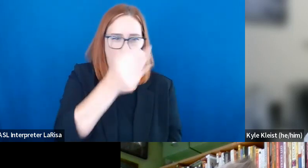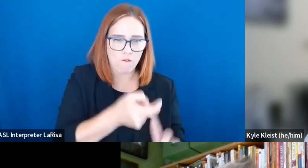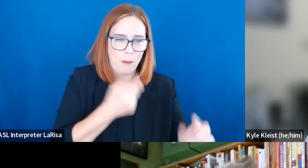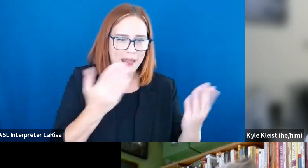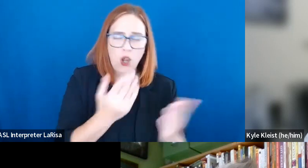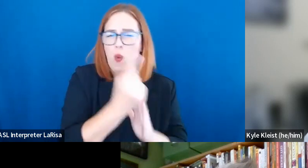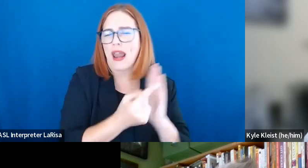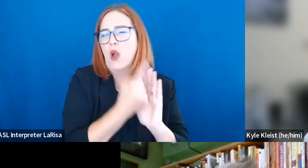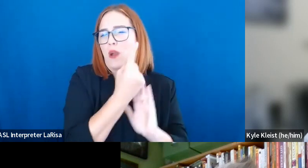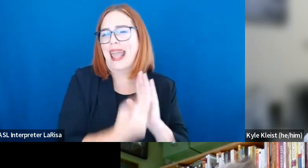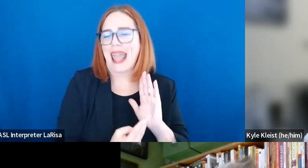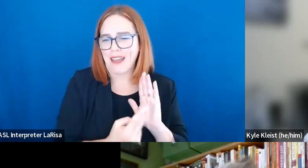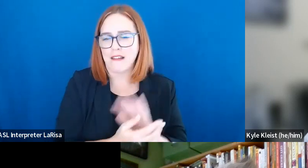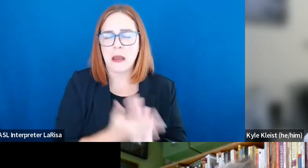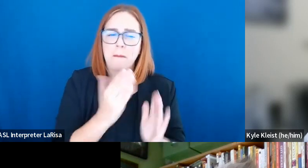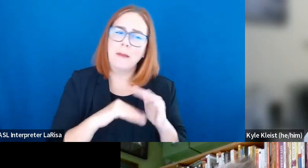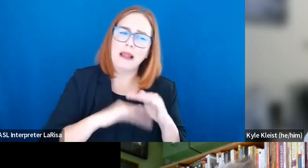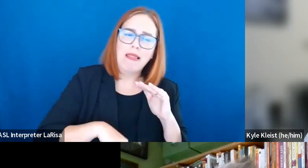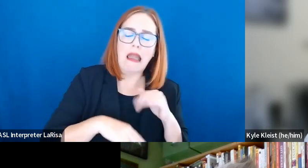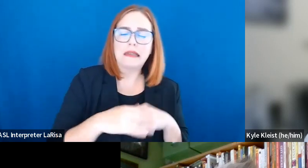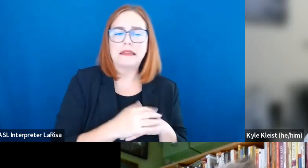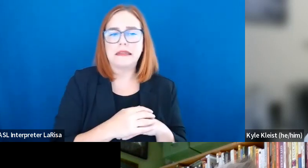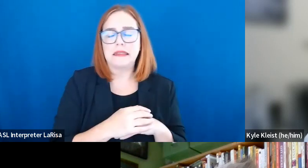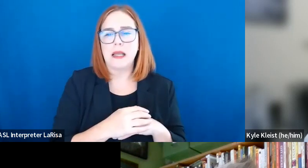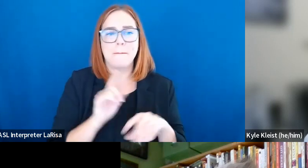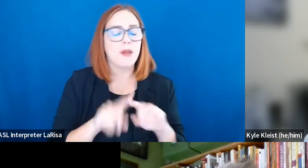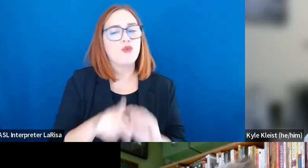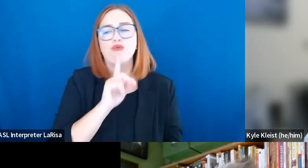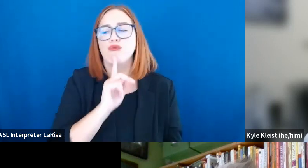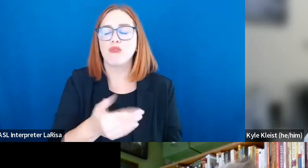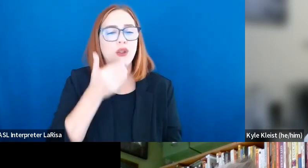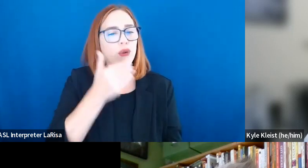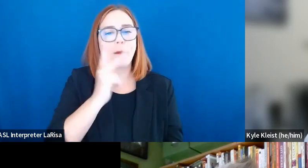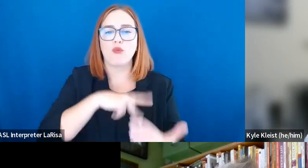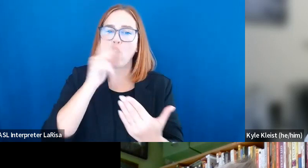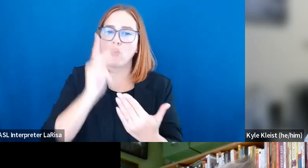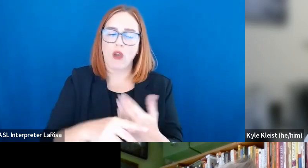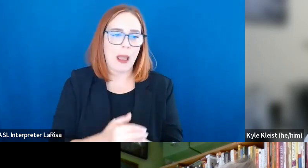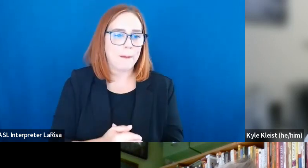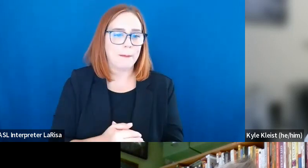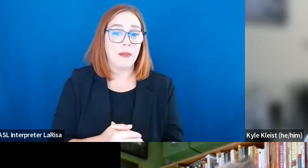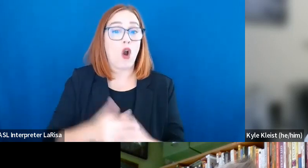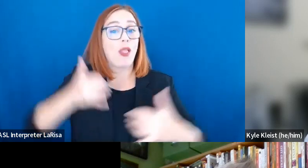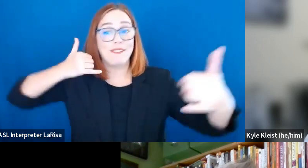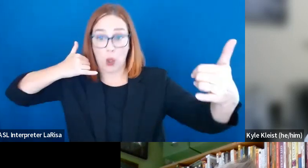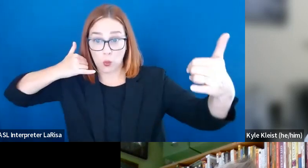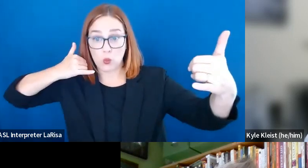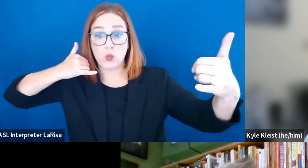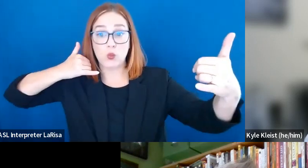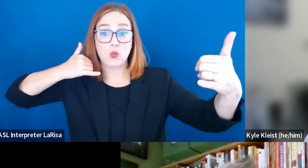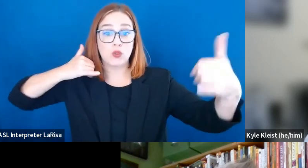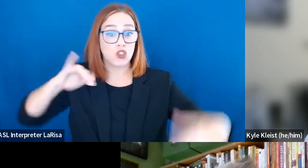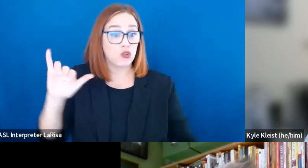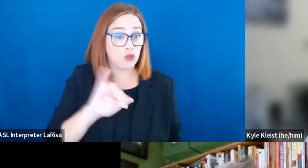but maybe a little less. But it was a really good program, and it was done by telephone, which everything's gone